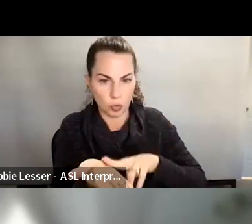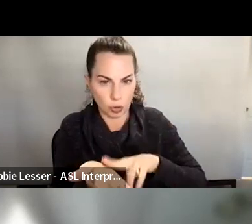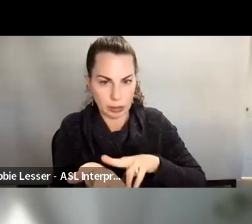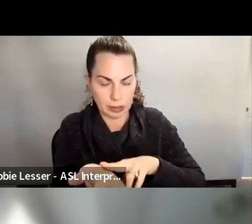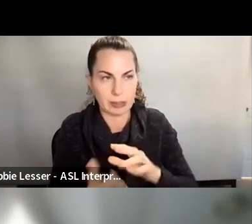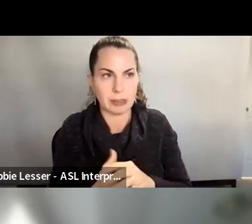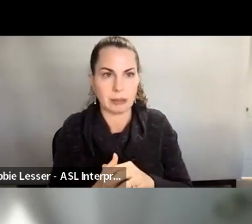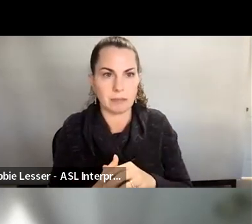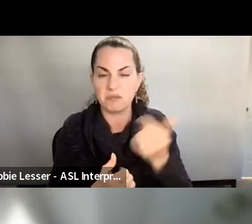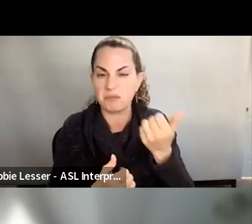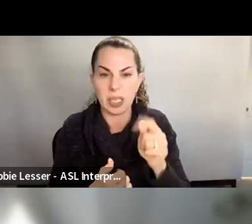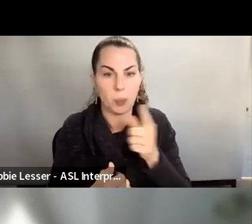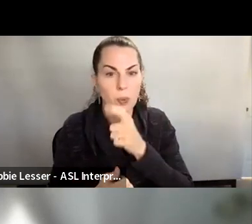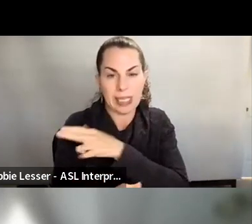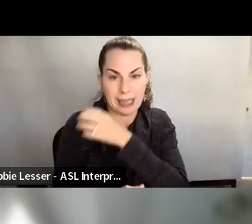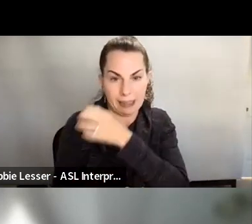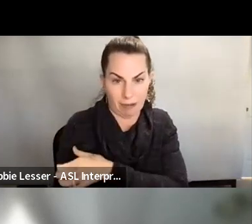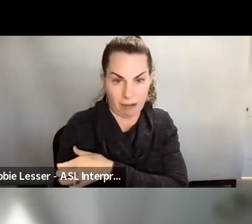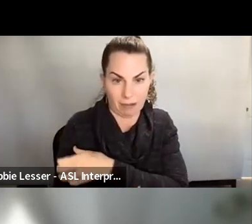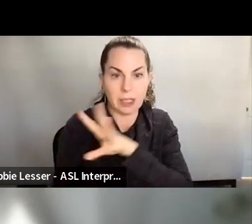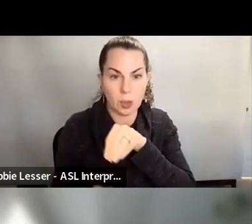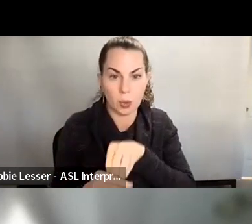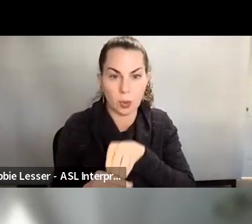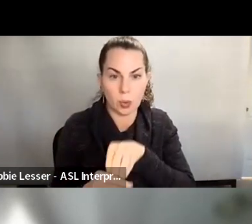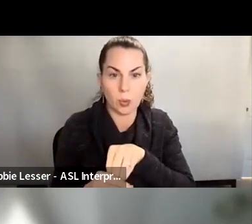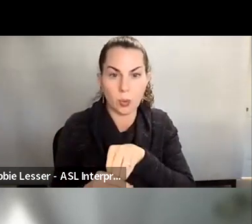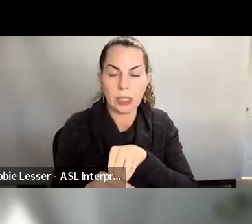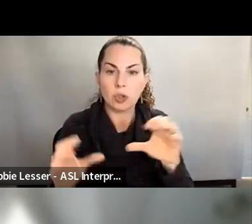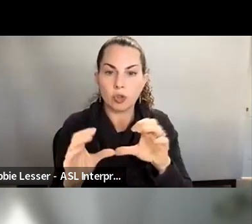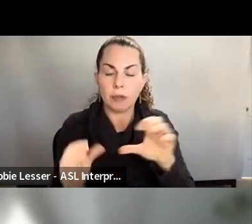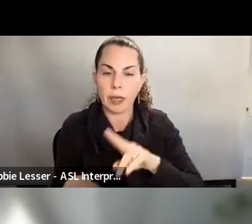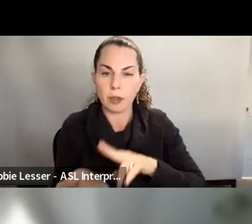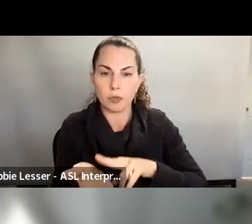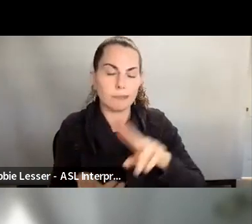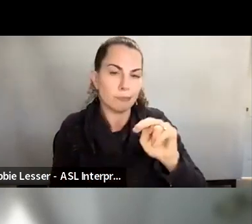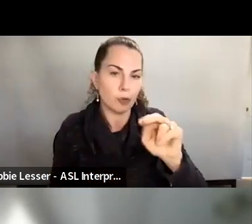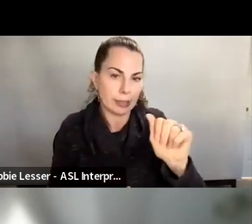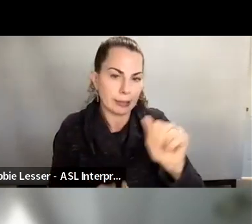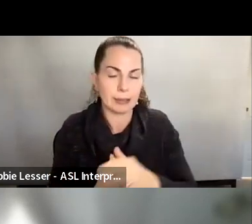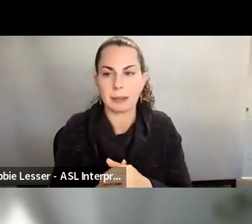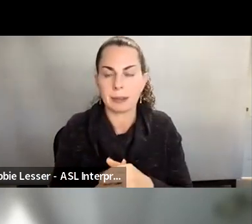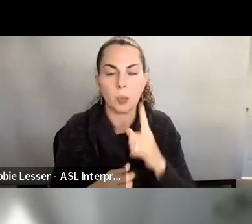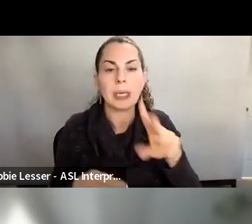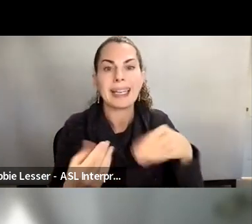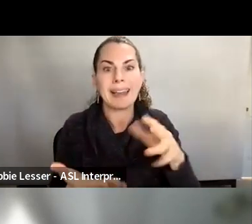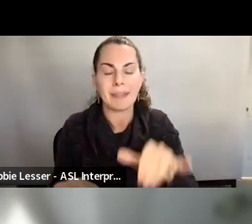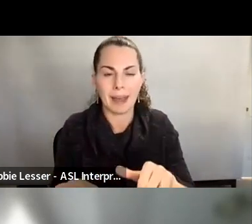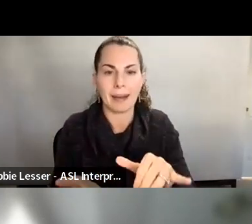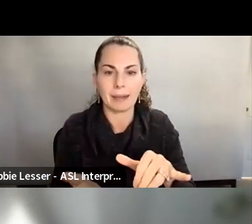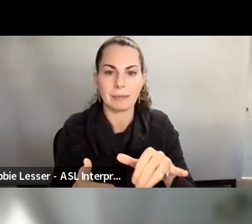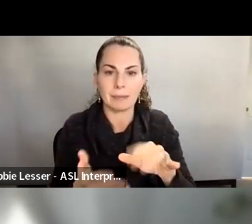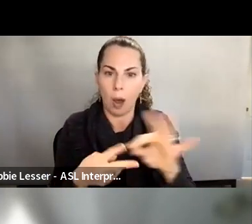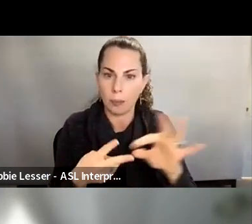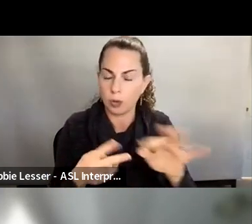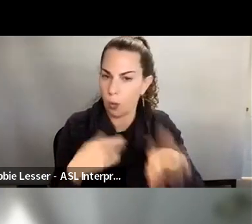clinical, including certified nursing assistants. So we really gave the option to all people. Now it was voluntary. So you